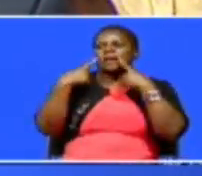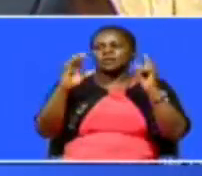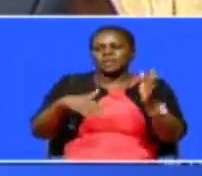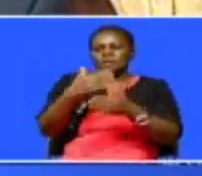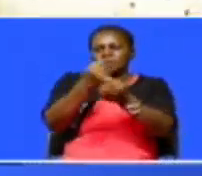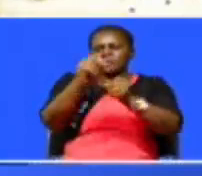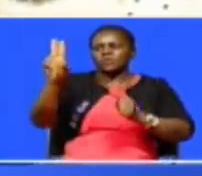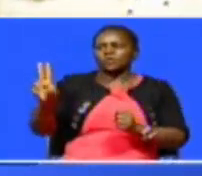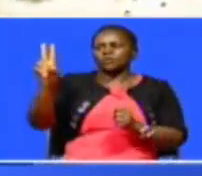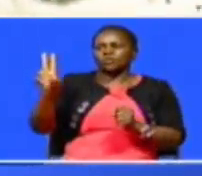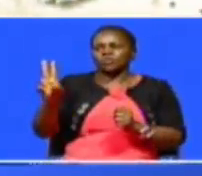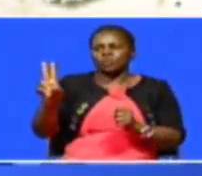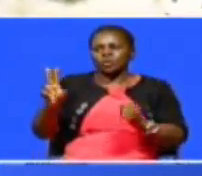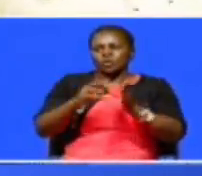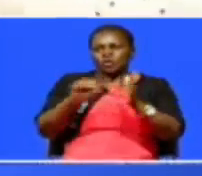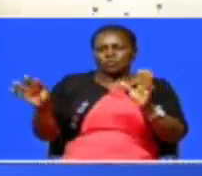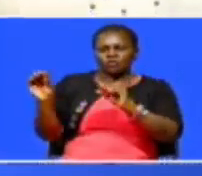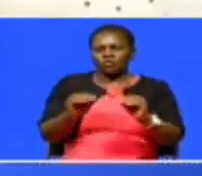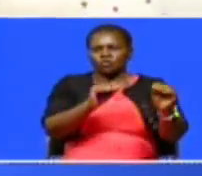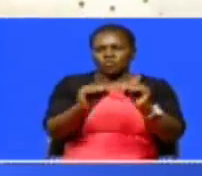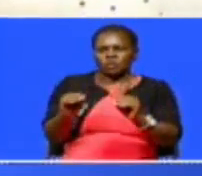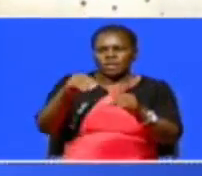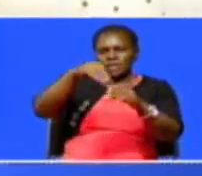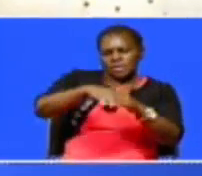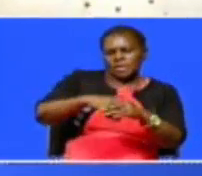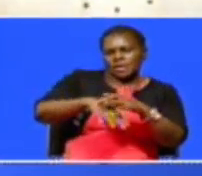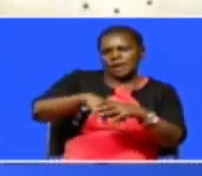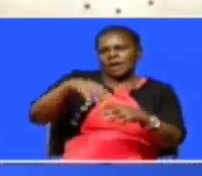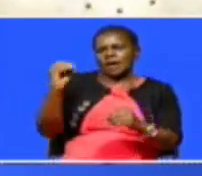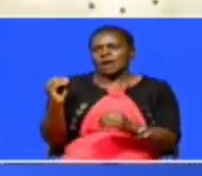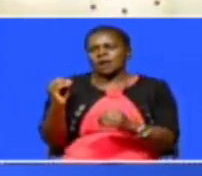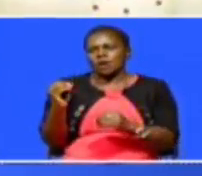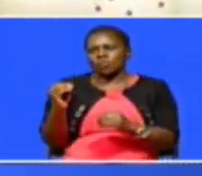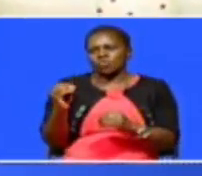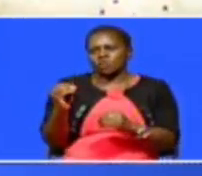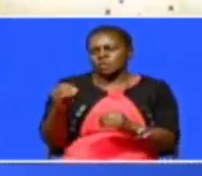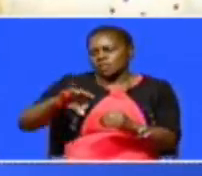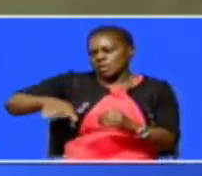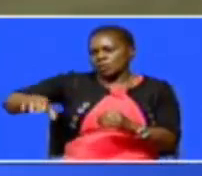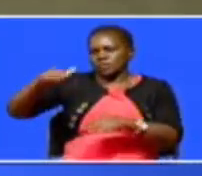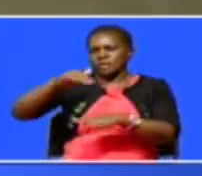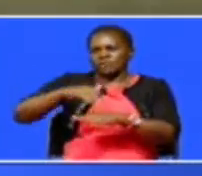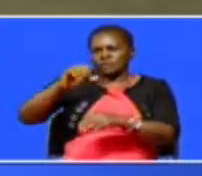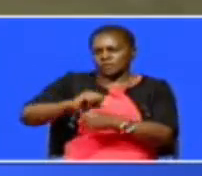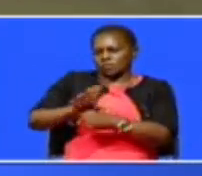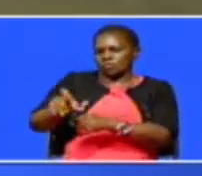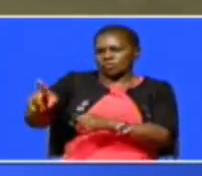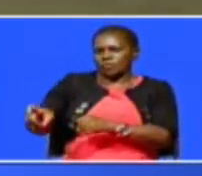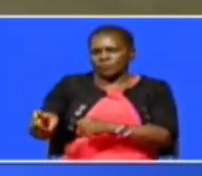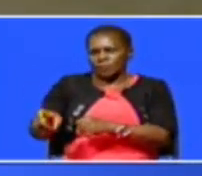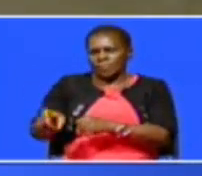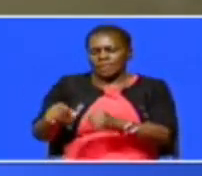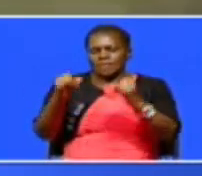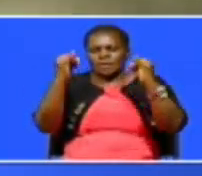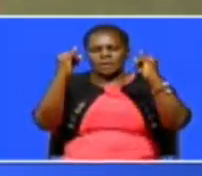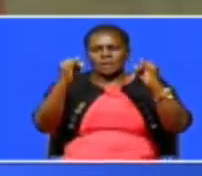President Uhuru Kenyatta lifted the cessation of movement in and out of counties flagged as coronavirus hotspots. And given the